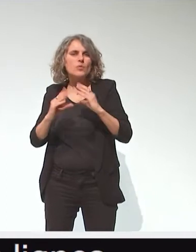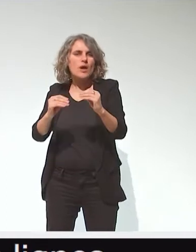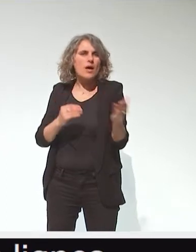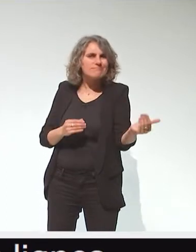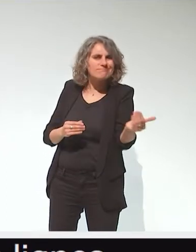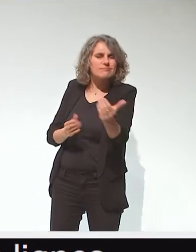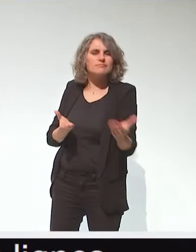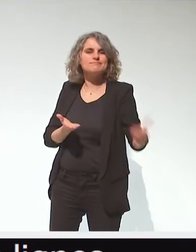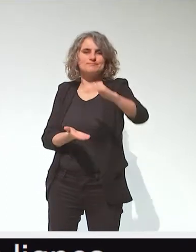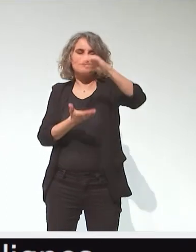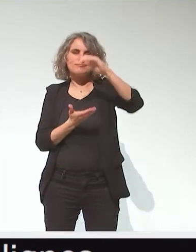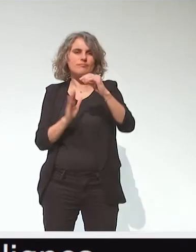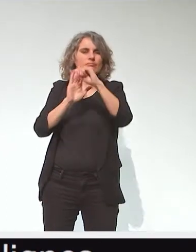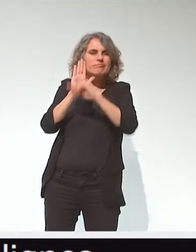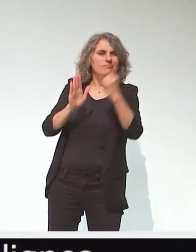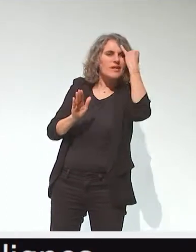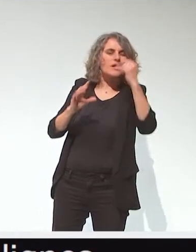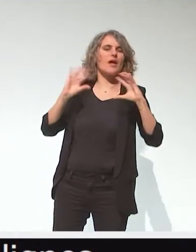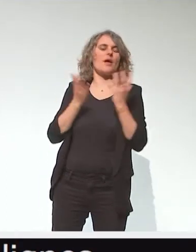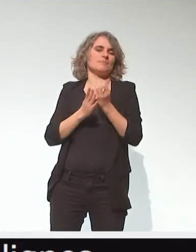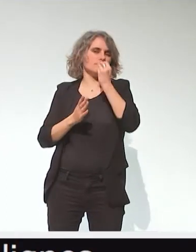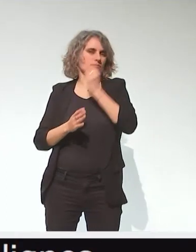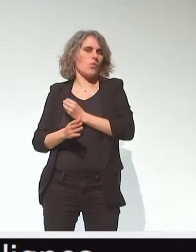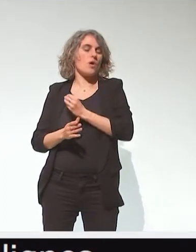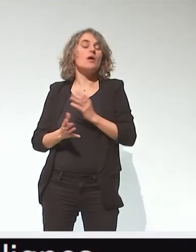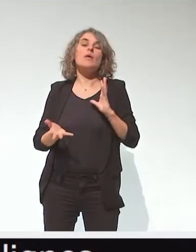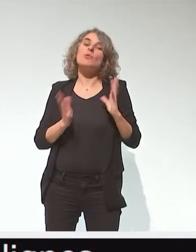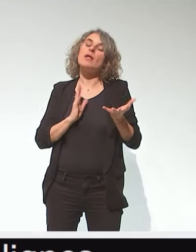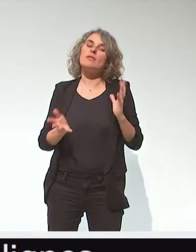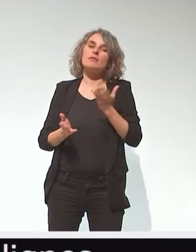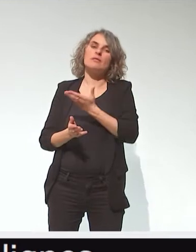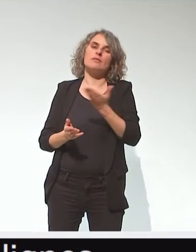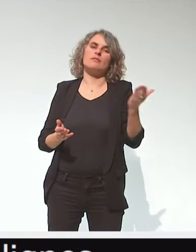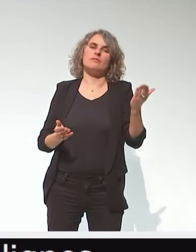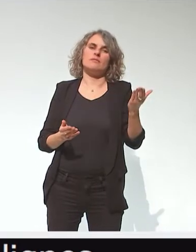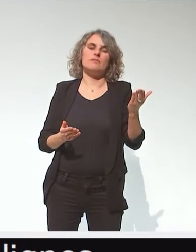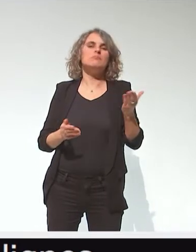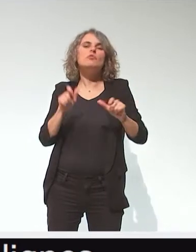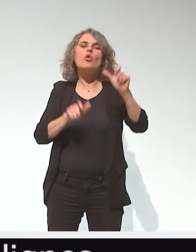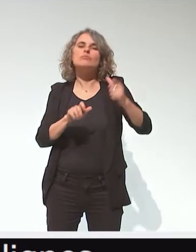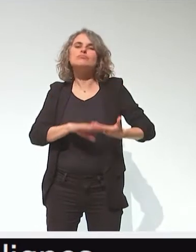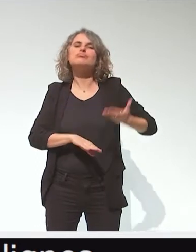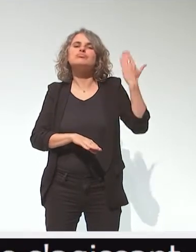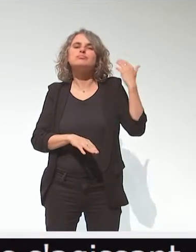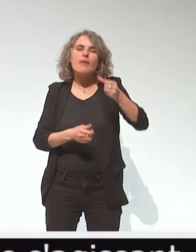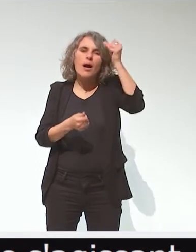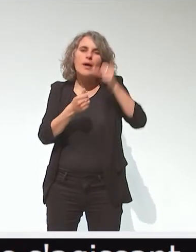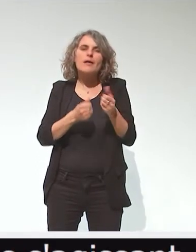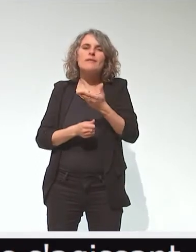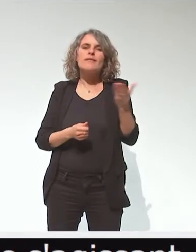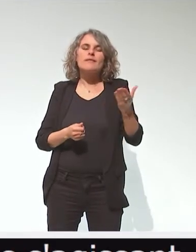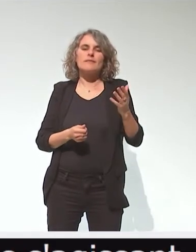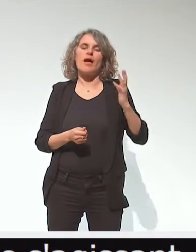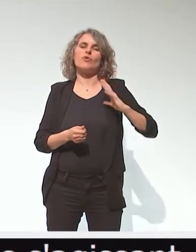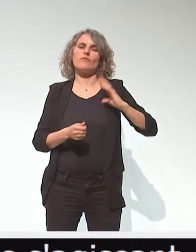following disability a bit longer, you might remember our communication campaign that ended 2 years ago,